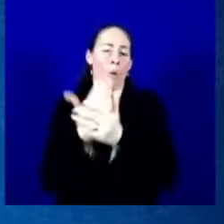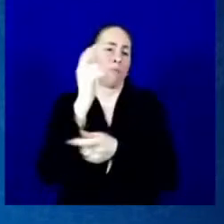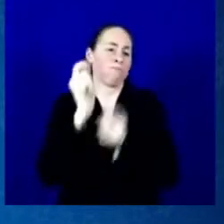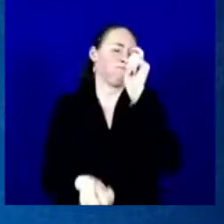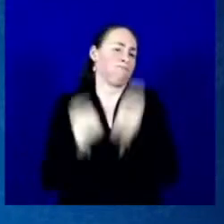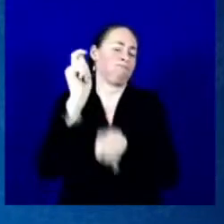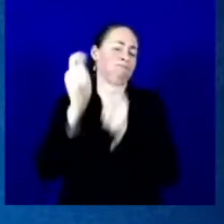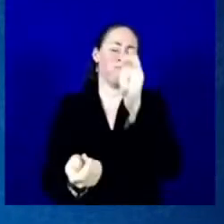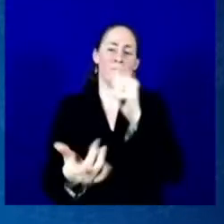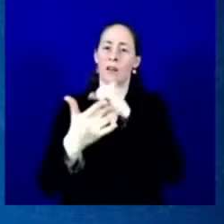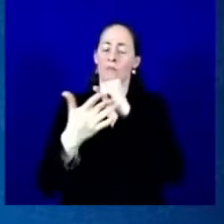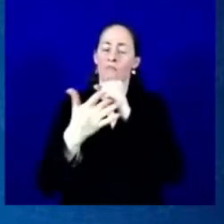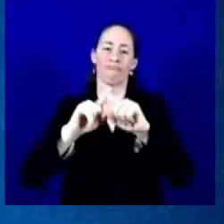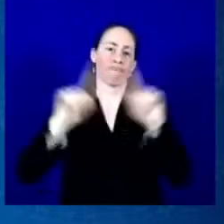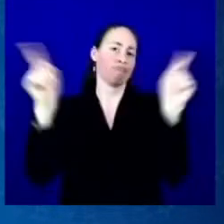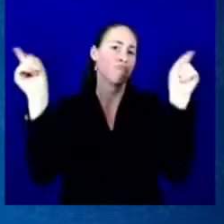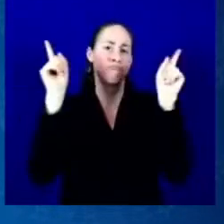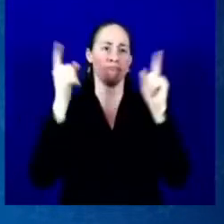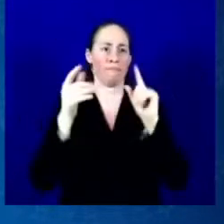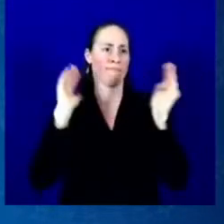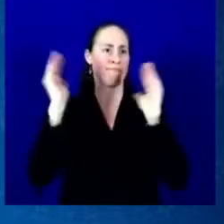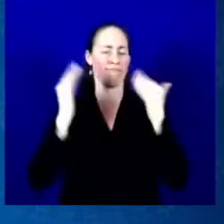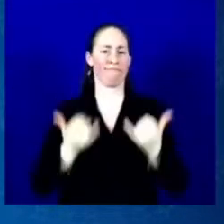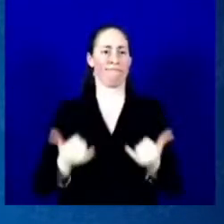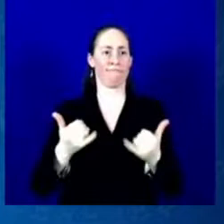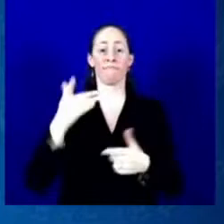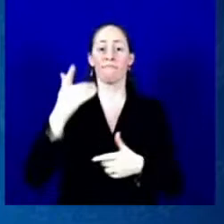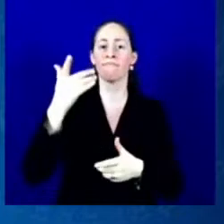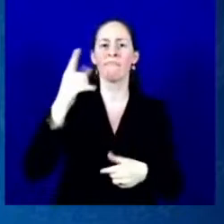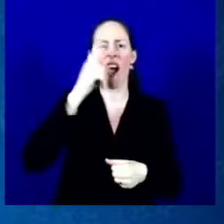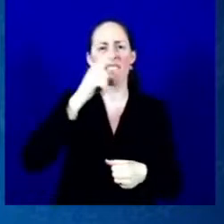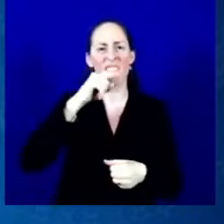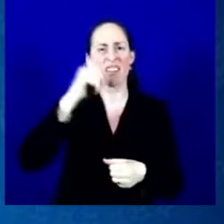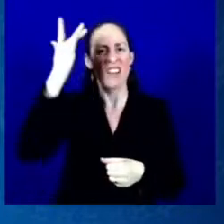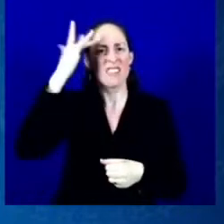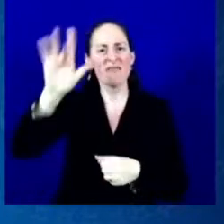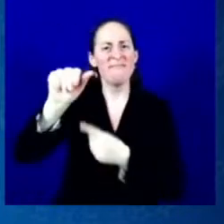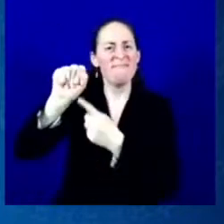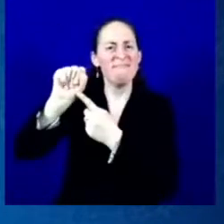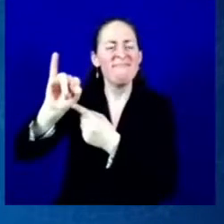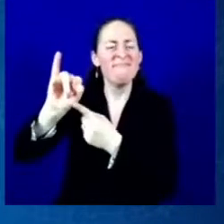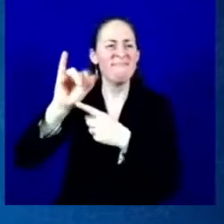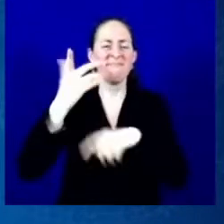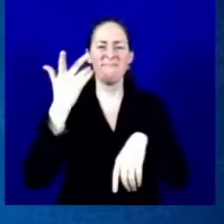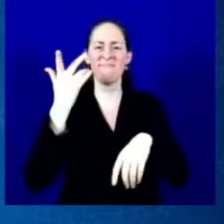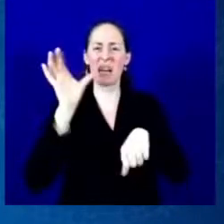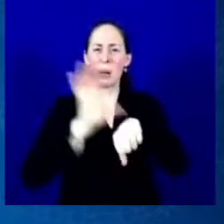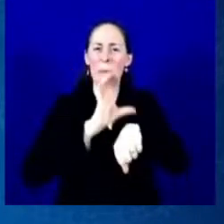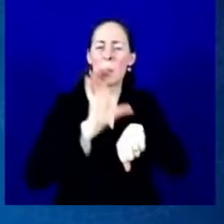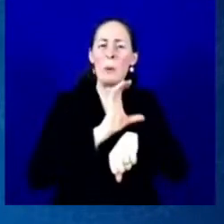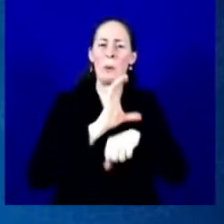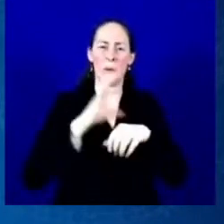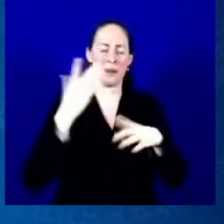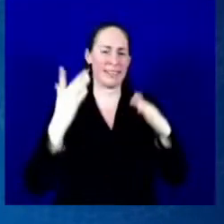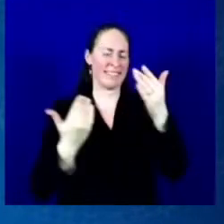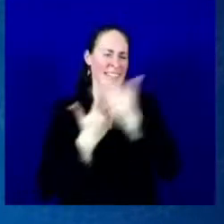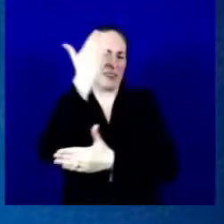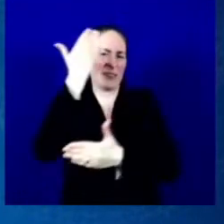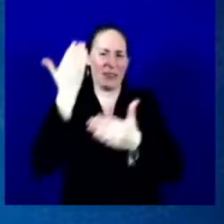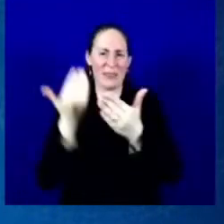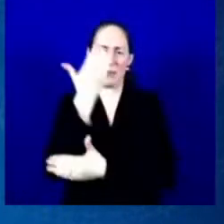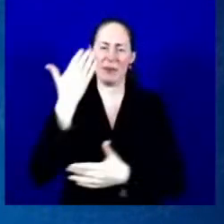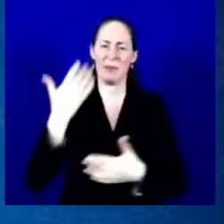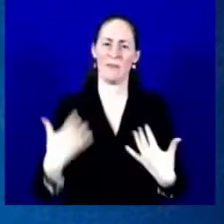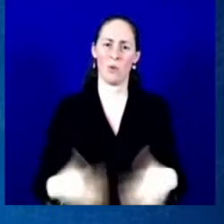artificial intelligence and so much more is changing. And we're falling behind the competition with the rest of the